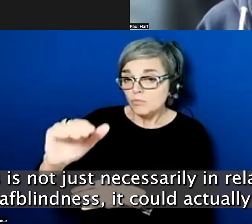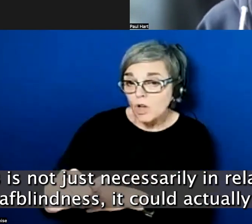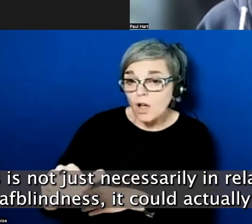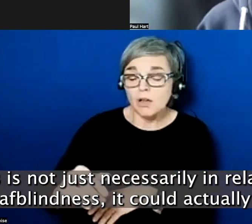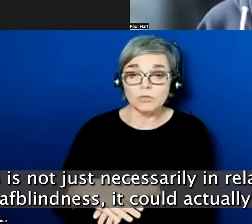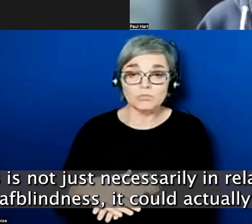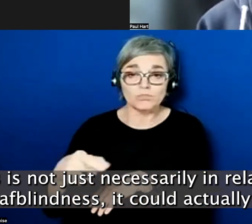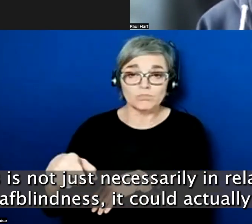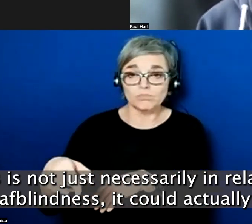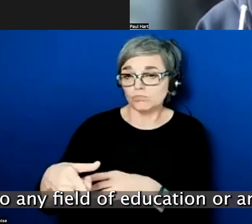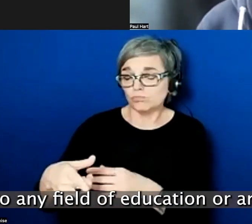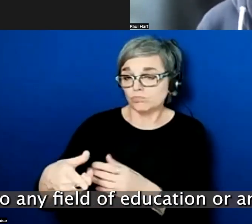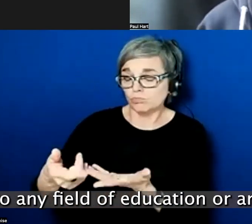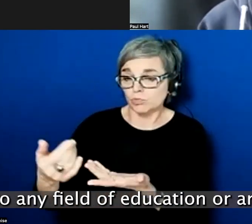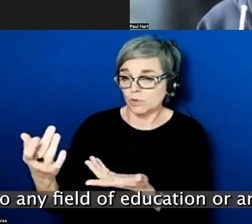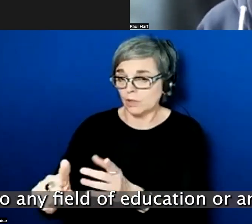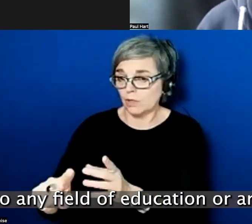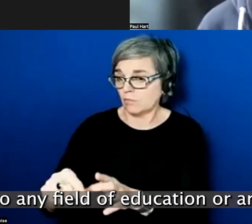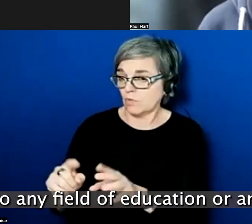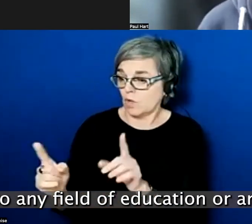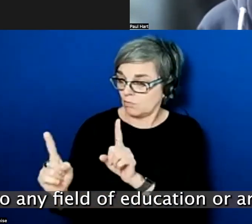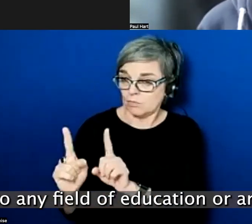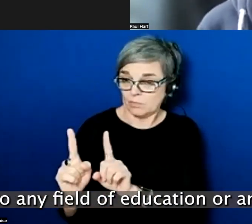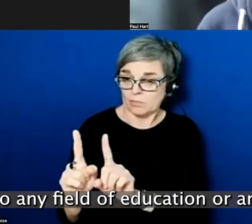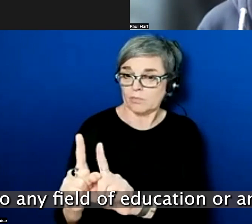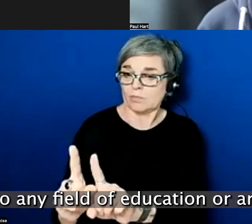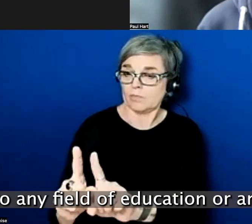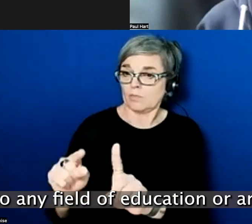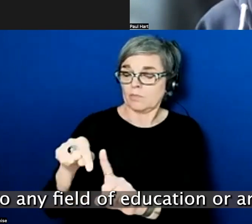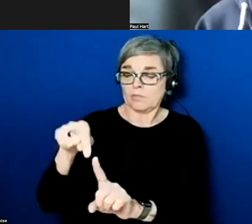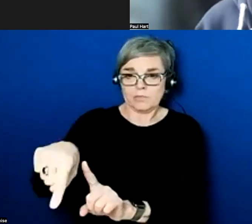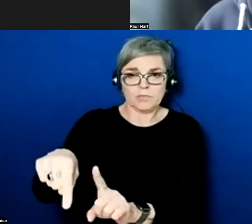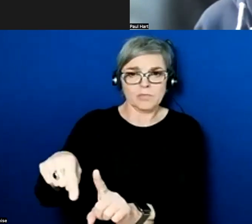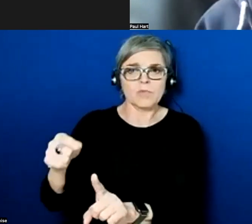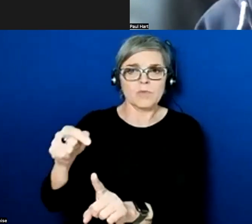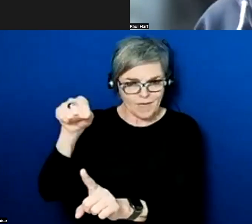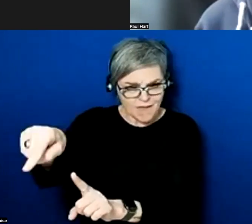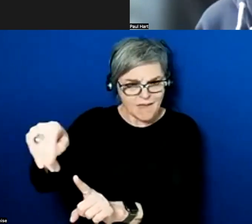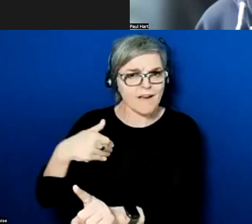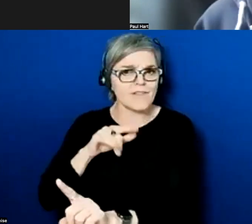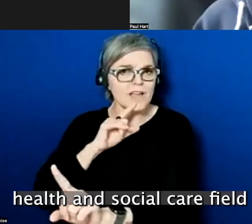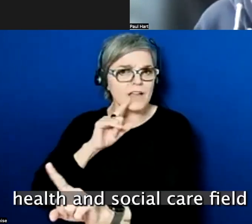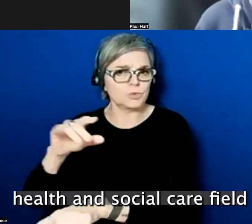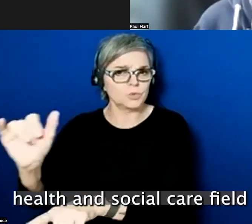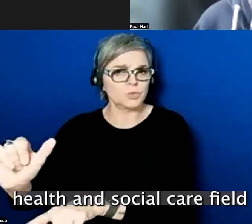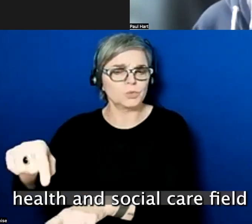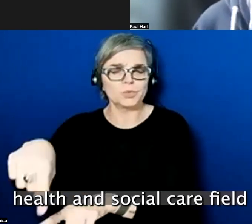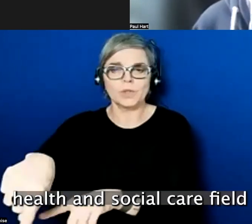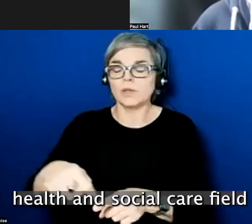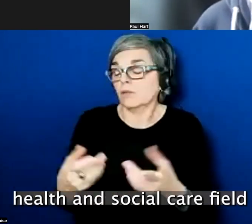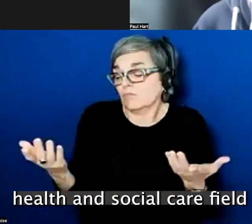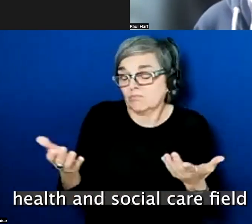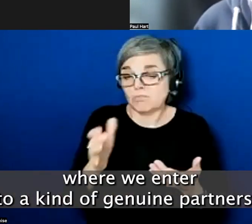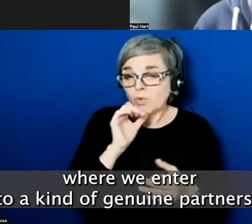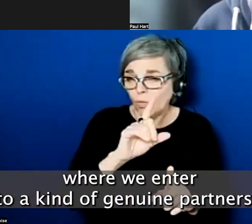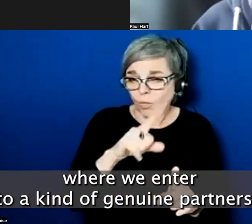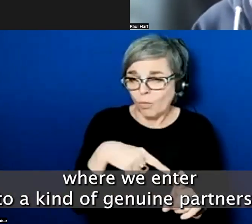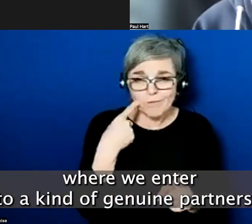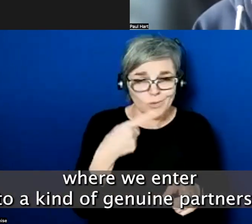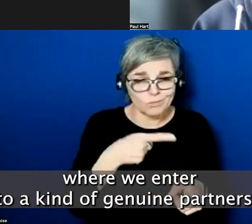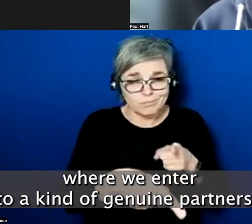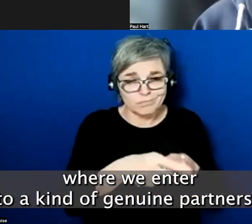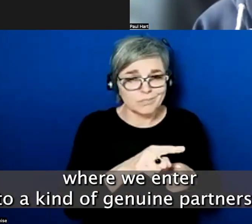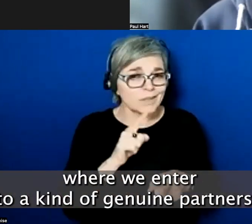it could actually relate to any field of education or any health and social care field, where